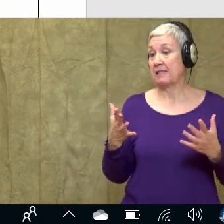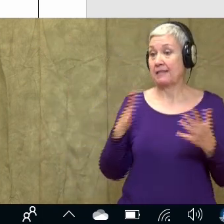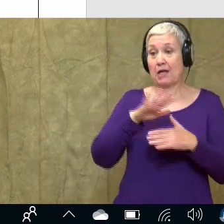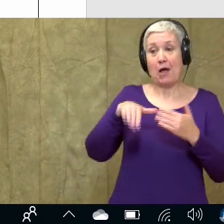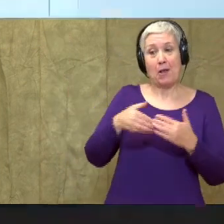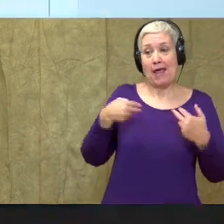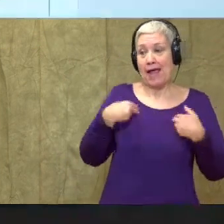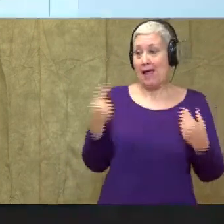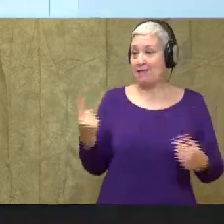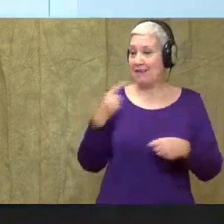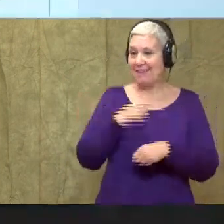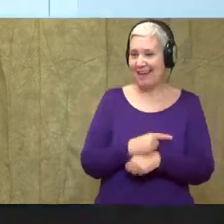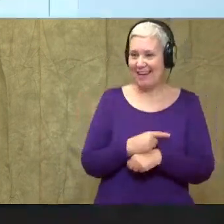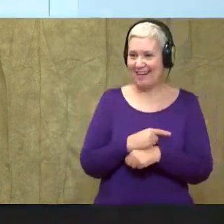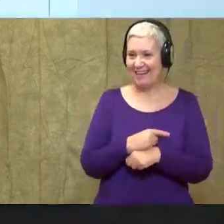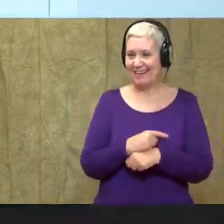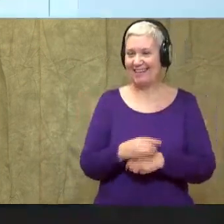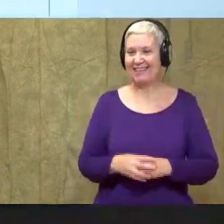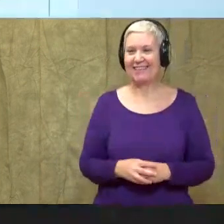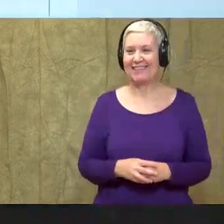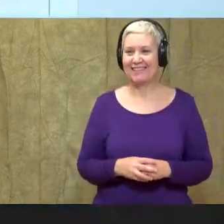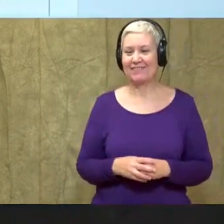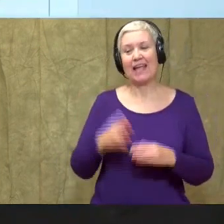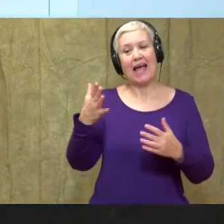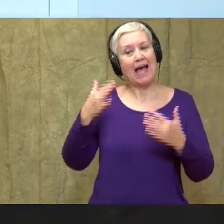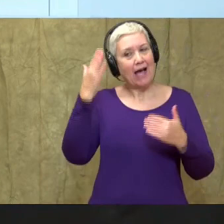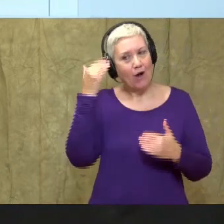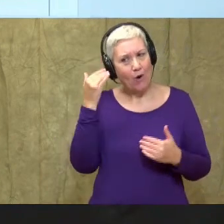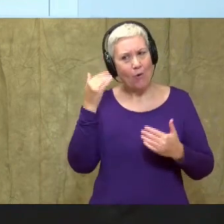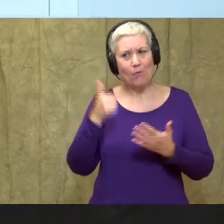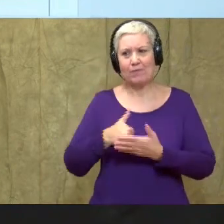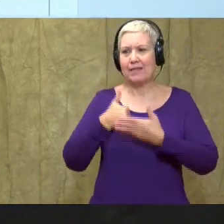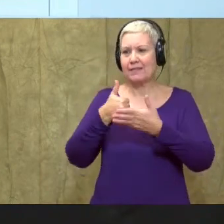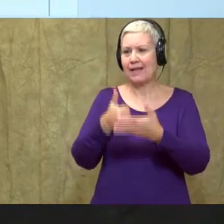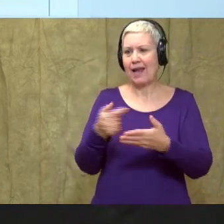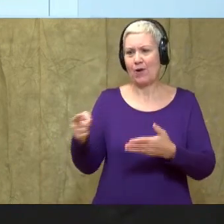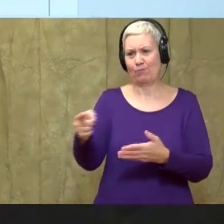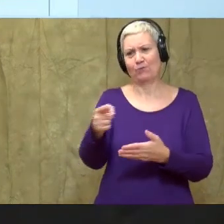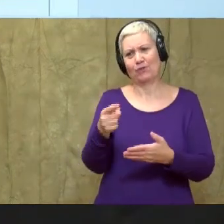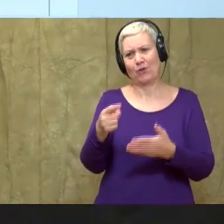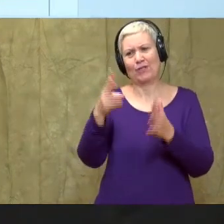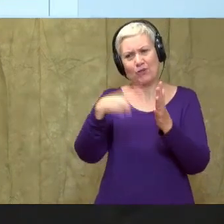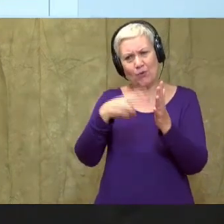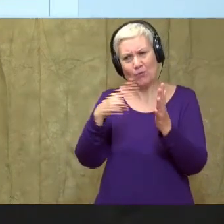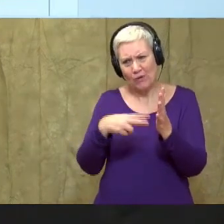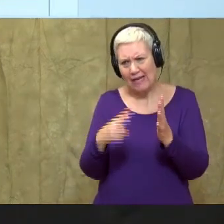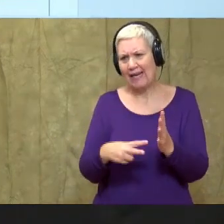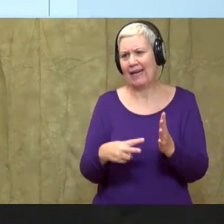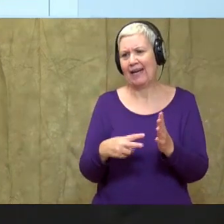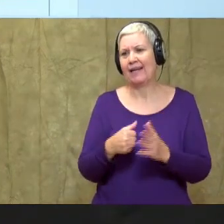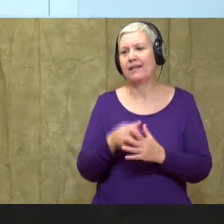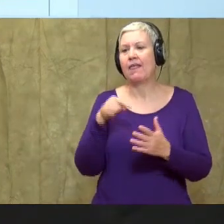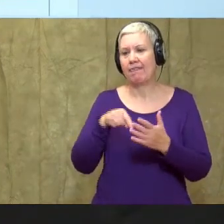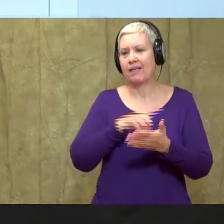today. I'm hoping that hopefully this will help you as you're reading through your text for the